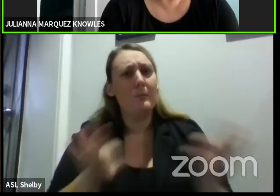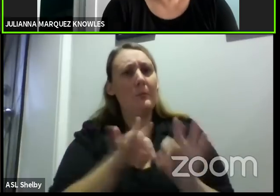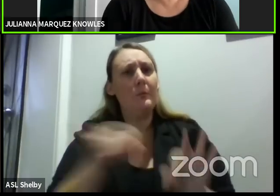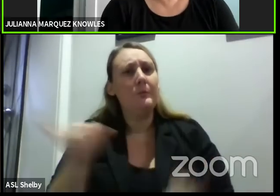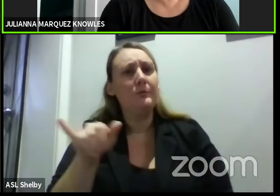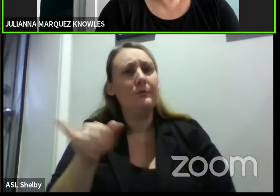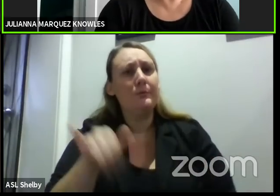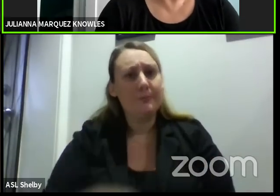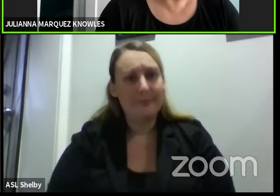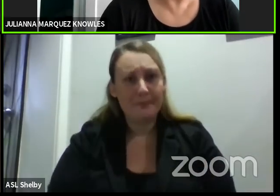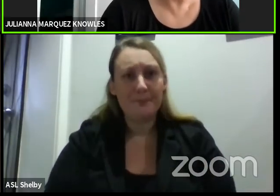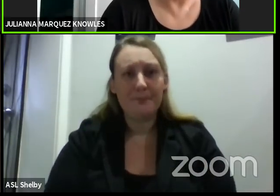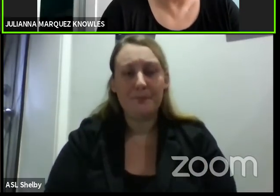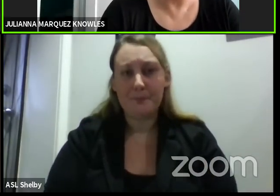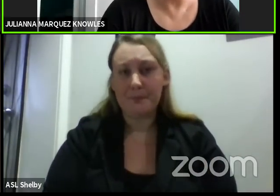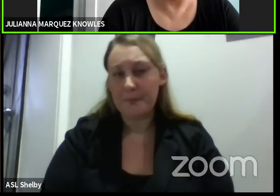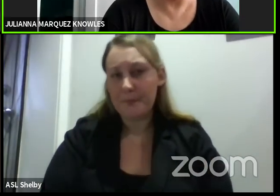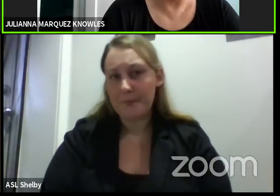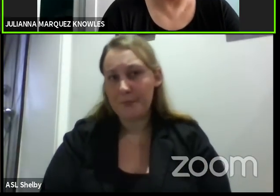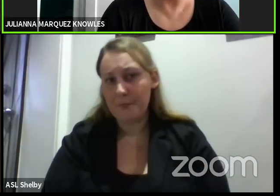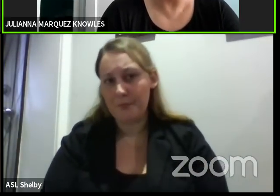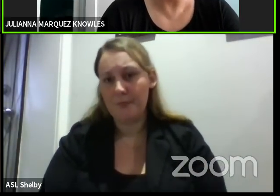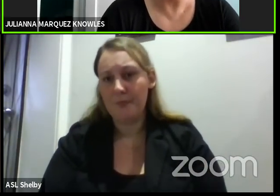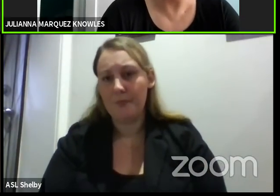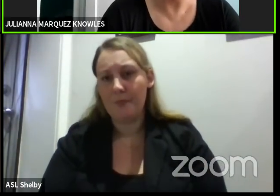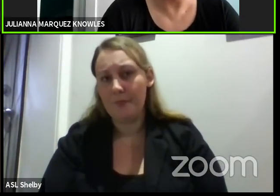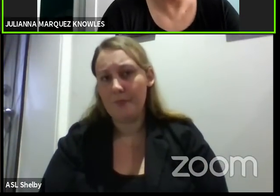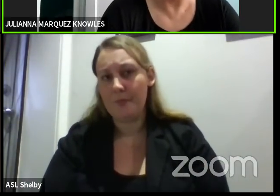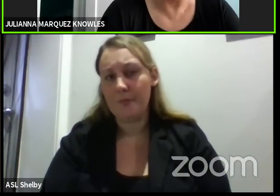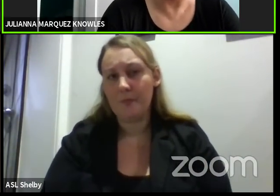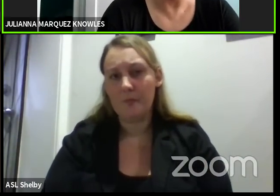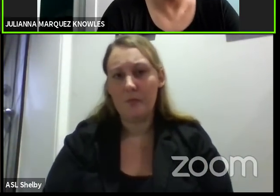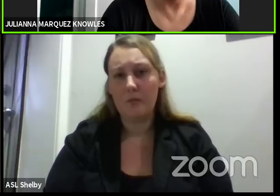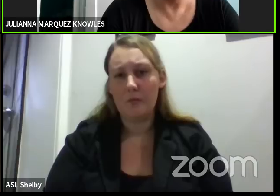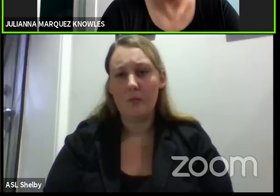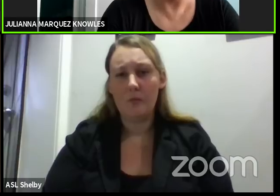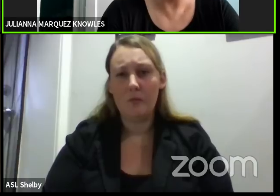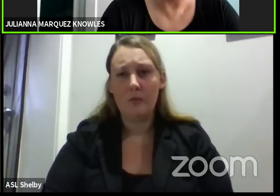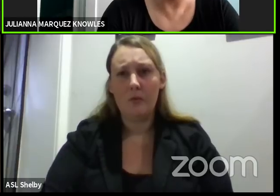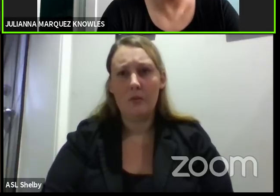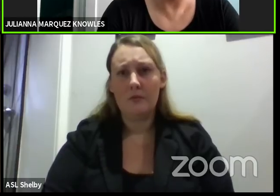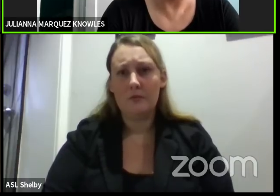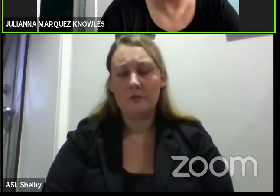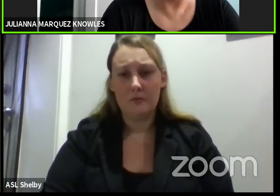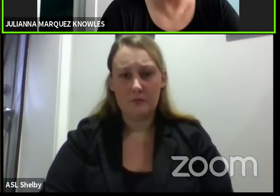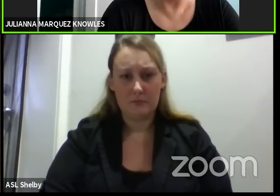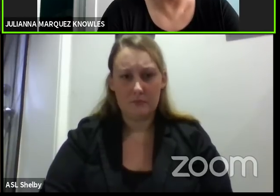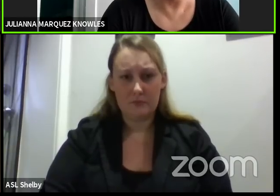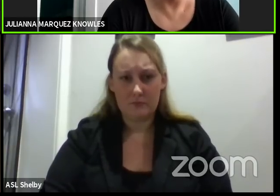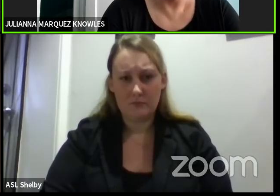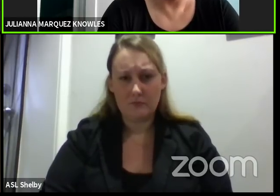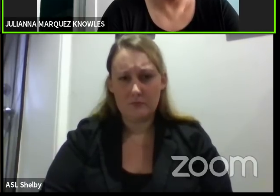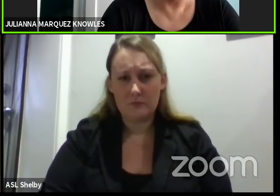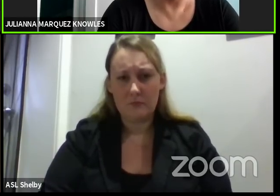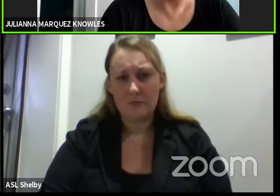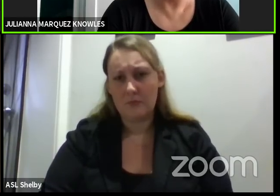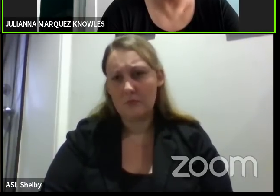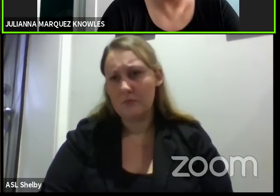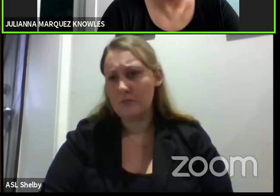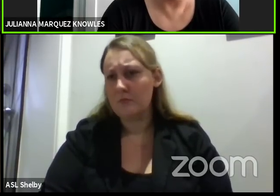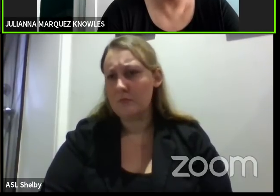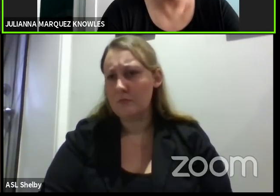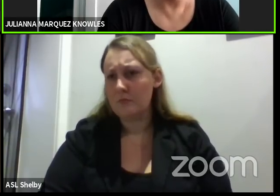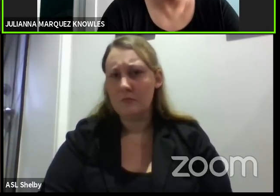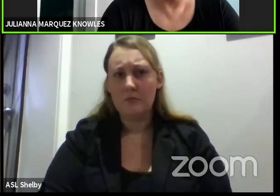Ya, no olvidemos que si todas nos unimos y apoyamos a todas estas organizaciones, podemos lograr algo muy fuerte. Tal